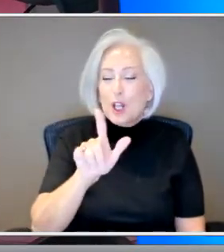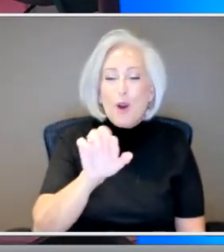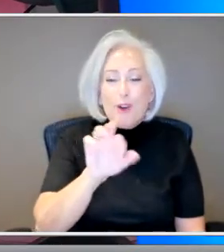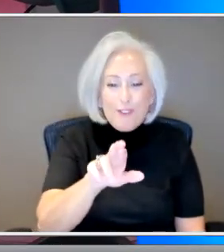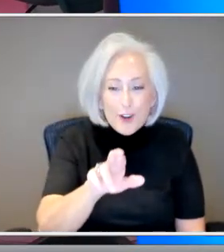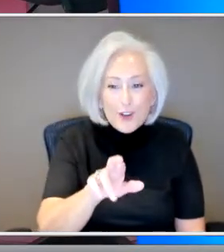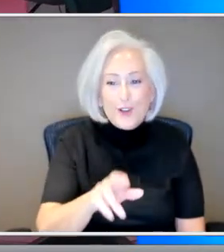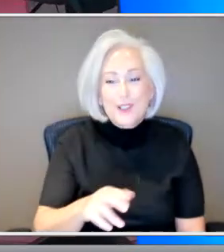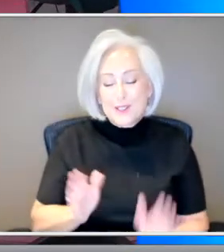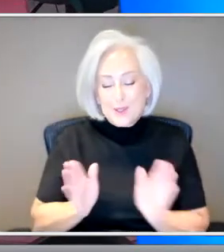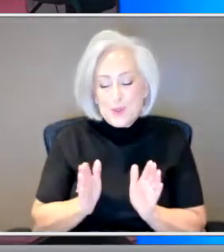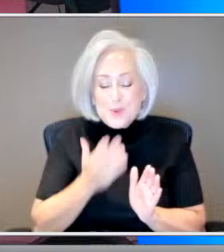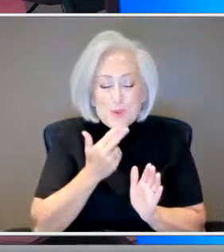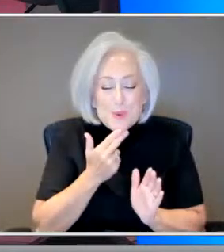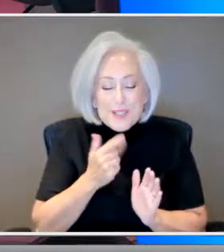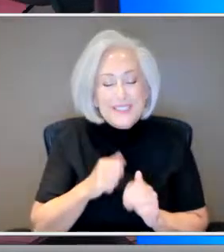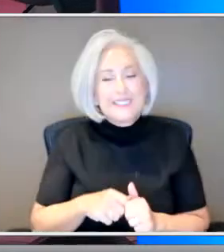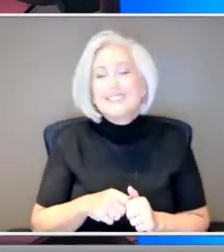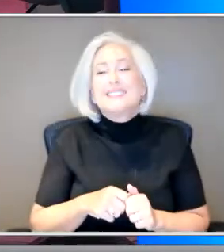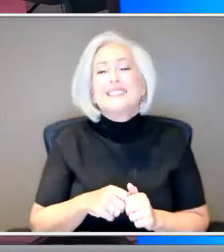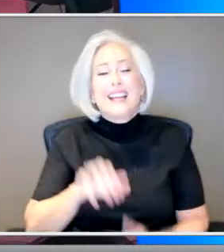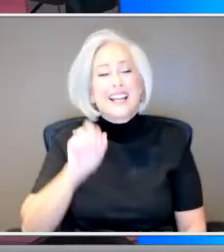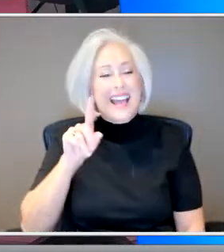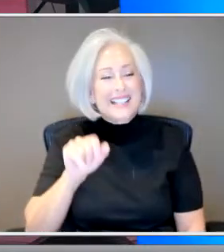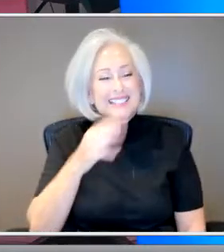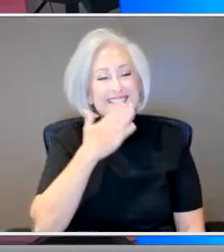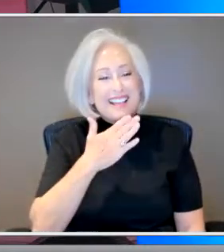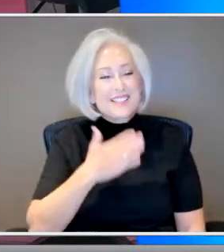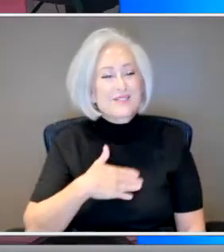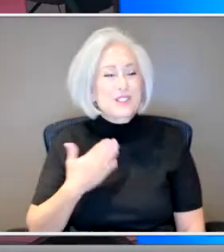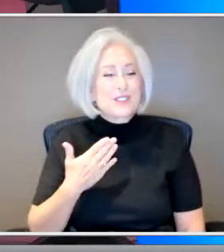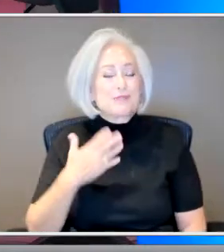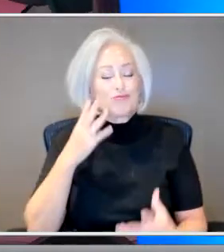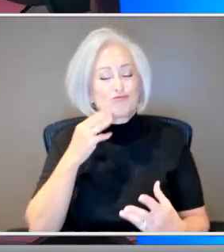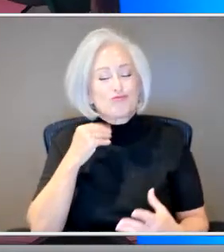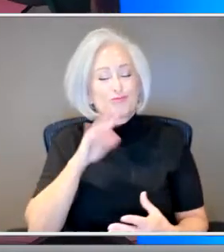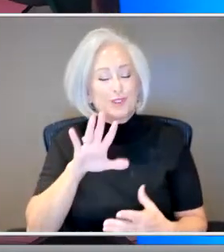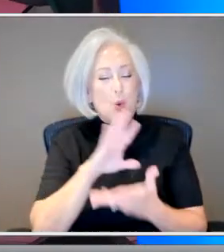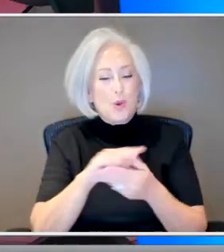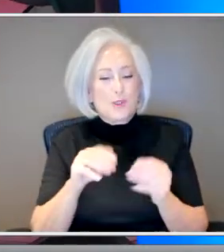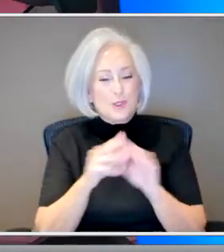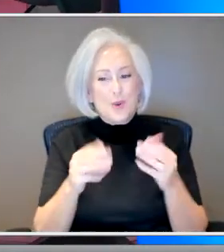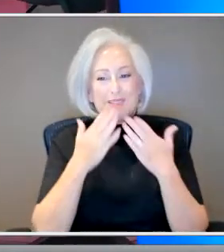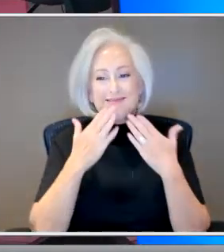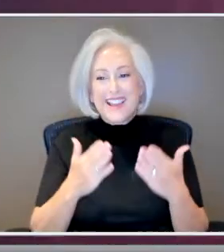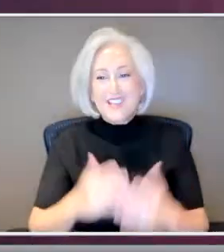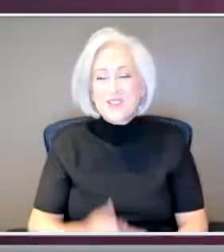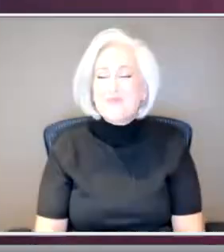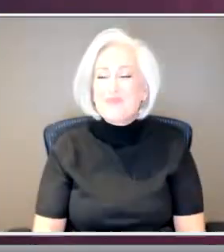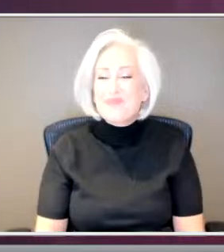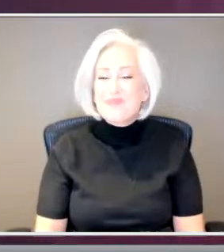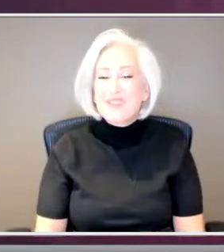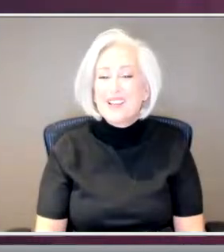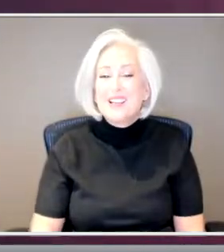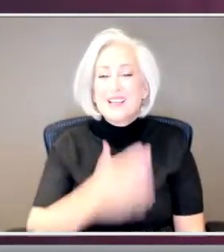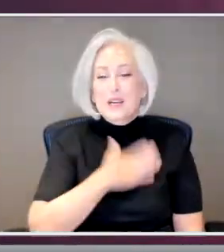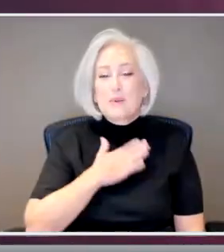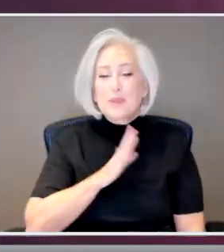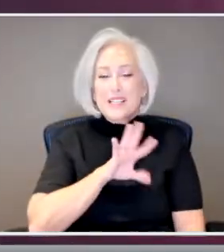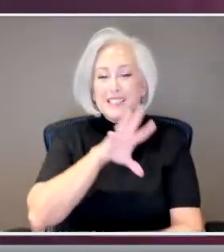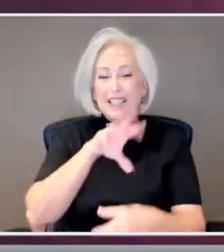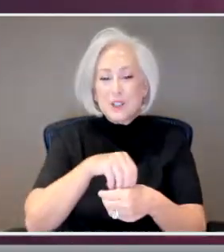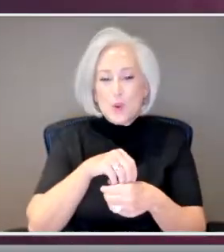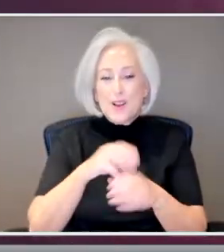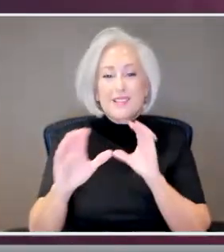and Addison, thanks for sharing your journey. Yeah. This is going to help a lot of people. Thanks for joining the conversation with us today.